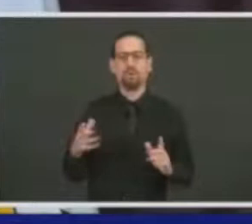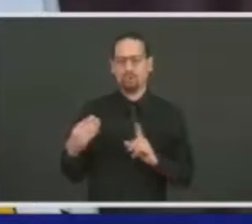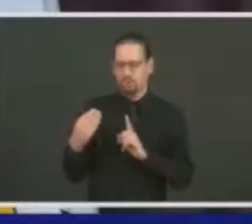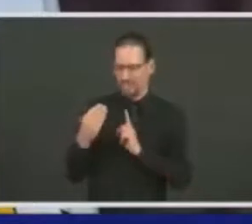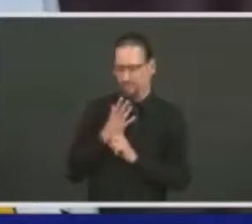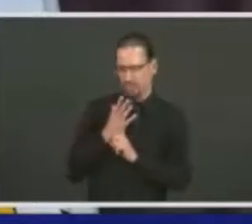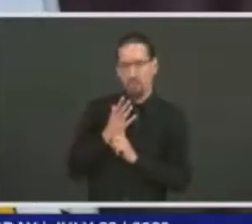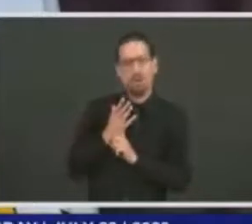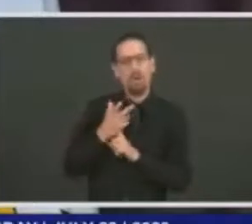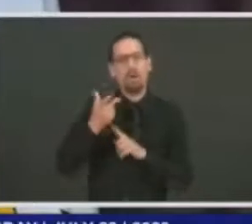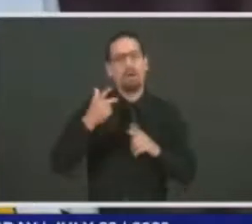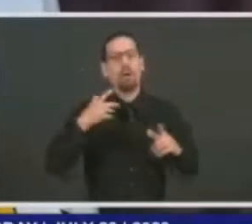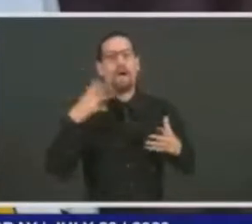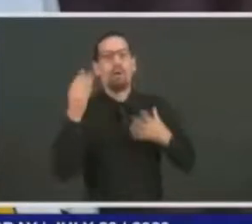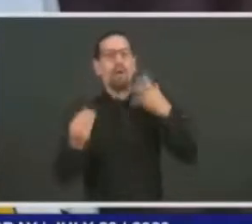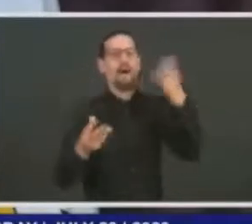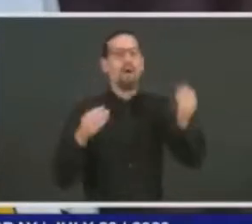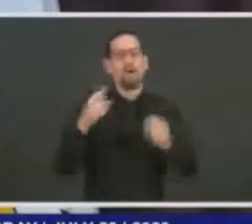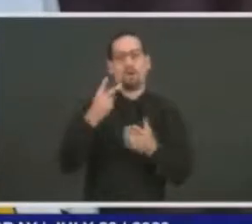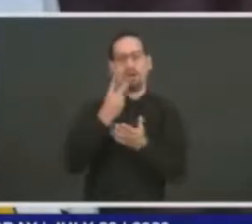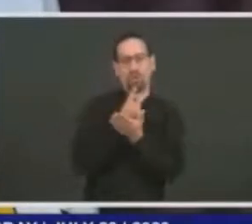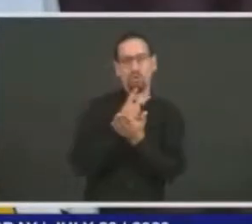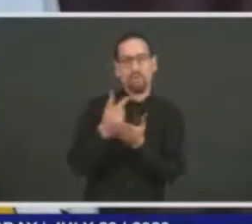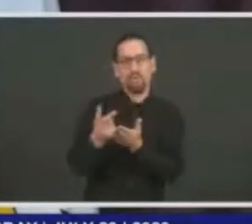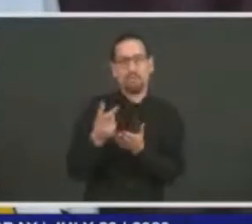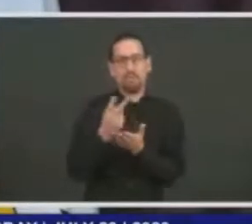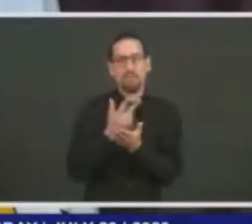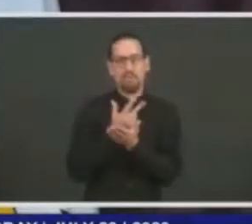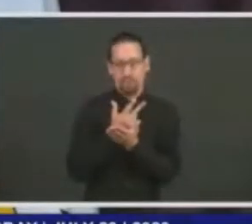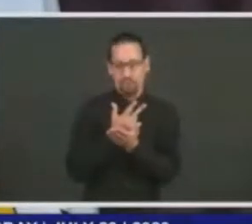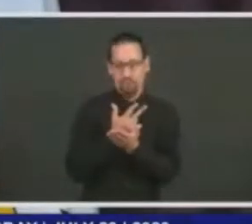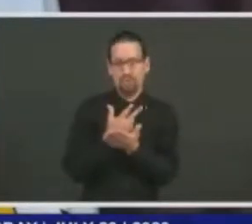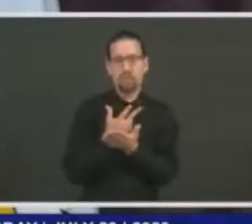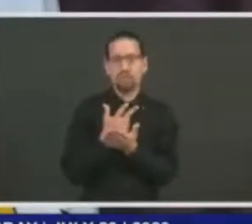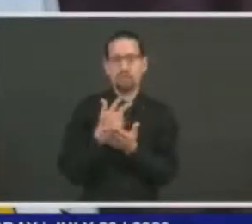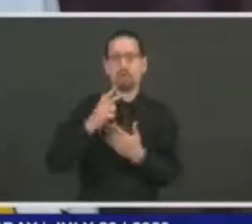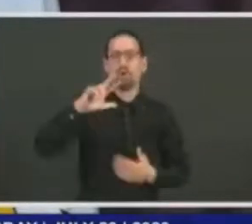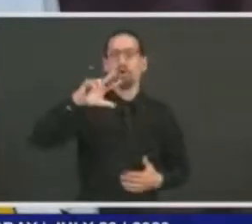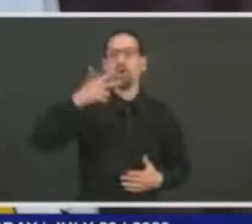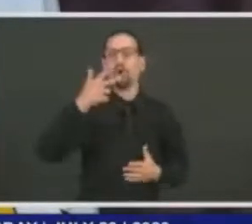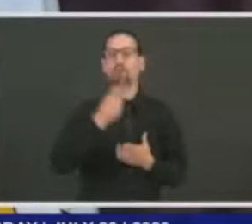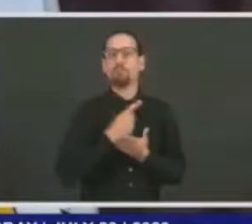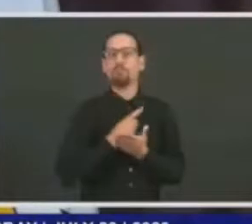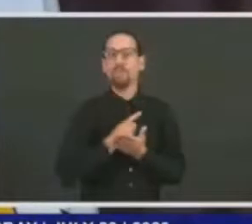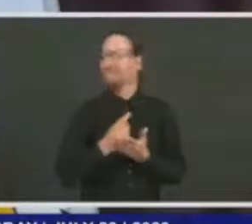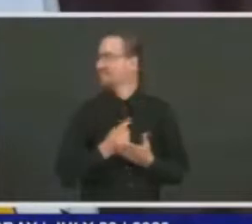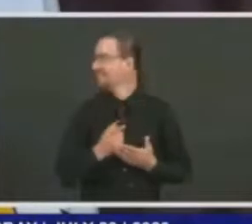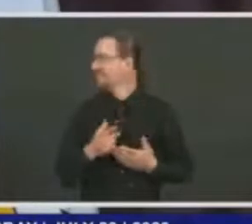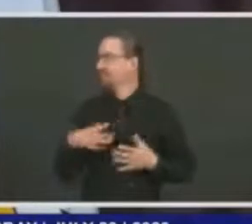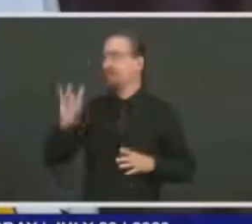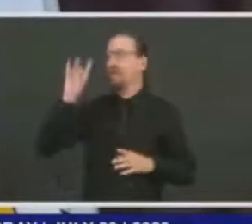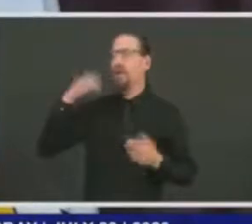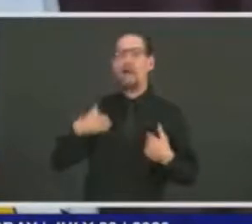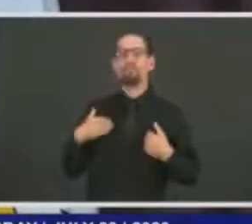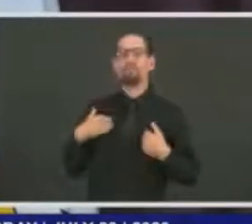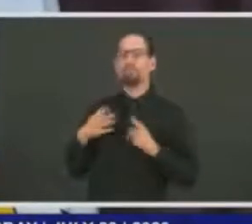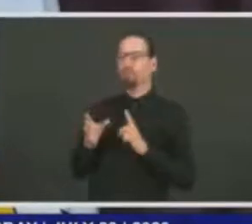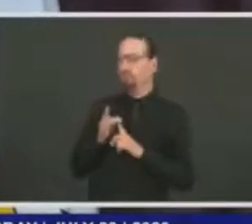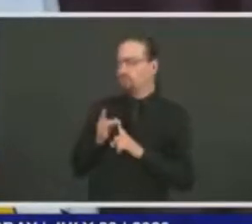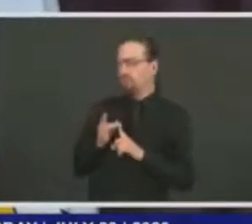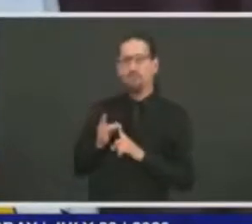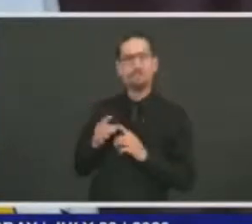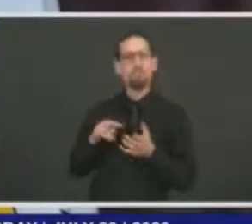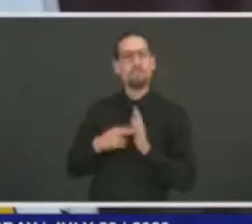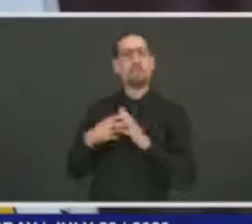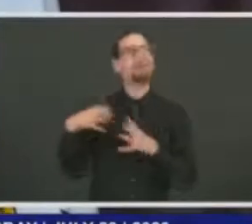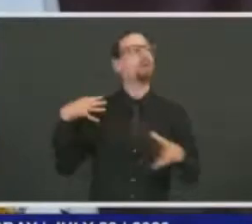too late. So we want to make sure that you hear us in understanding how critical this is. We are keeping our eyes focused